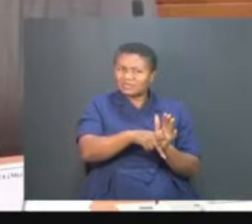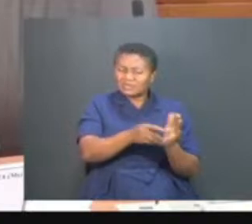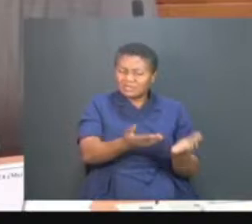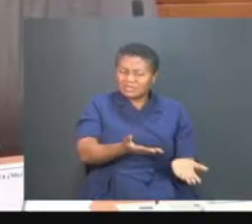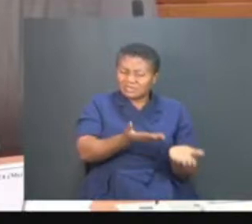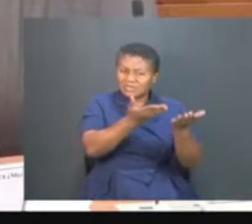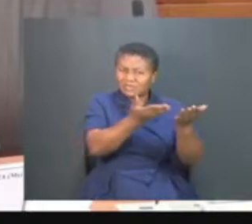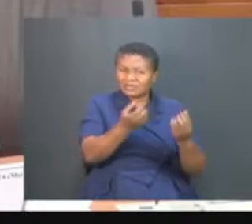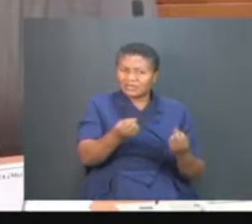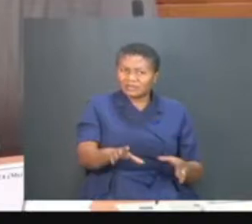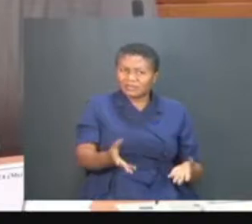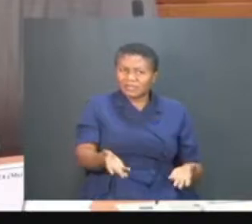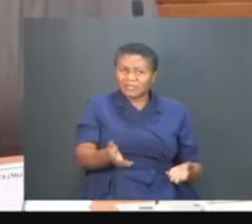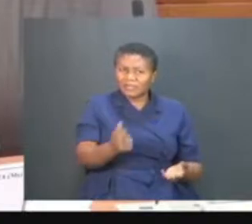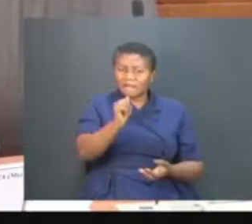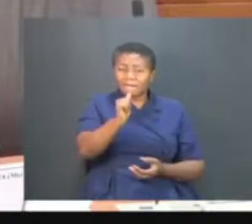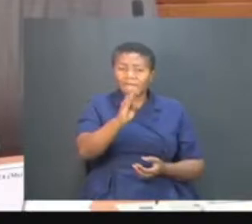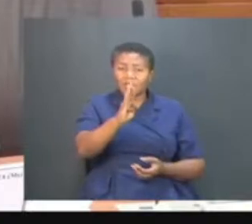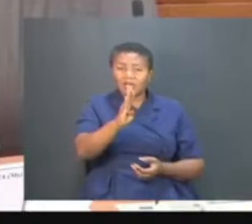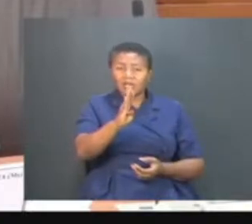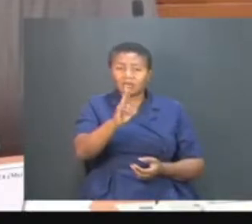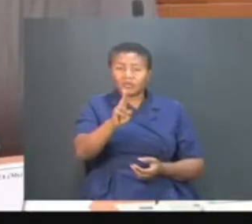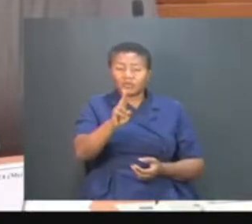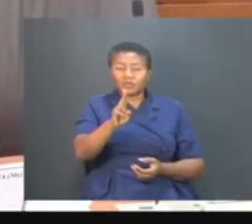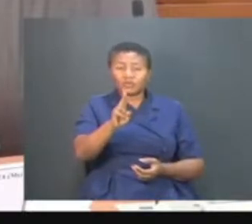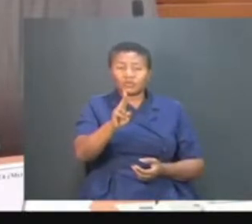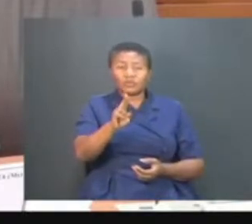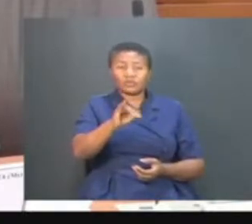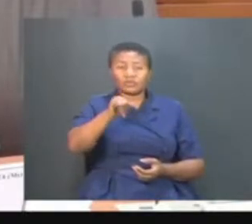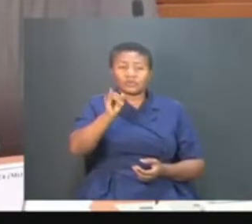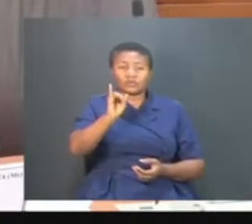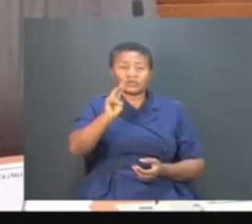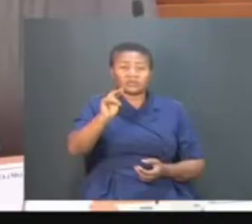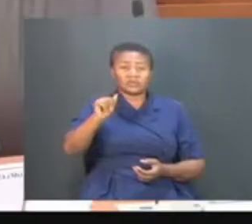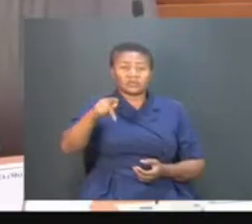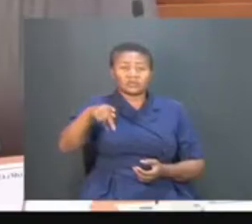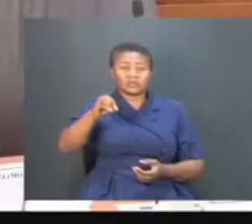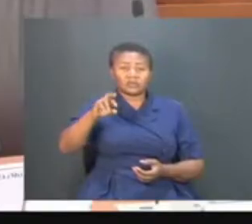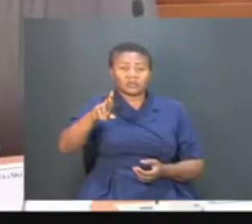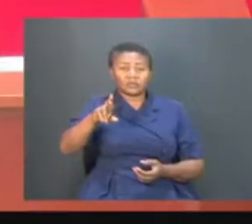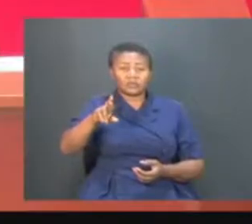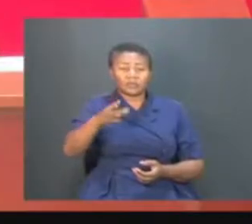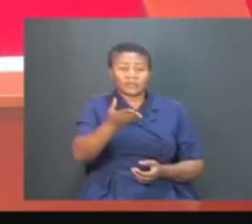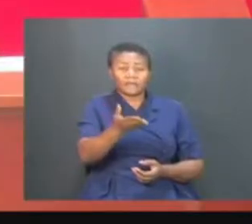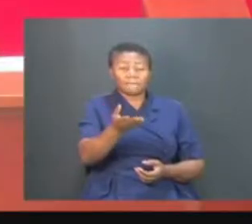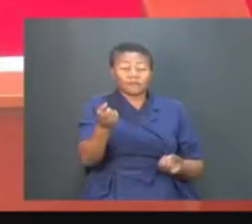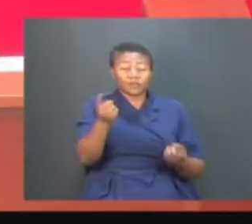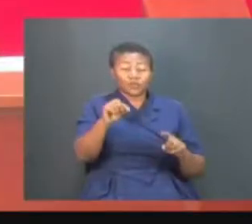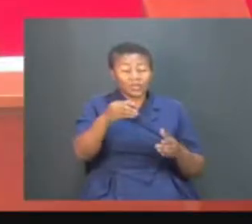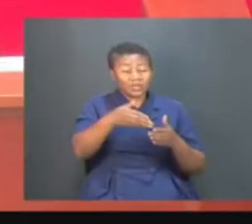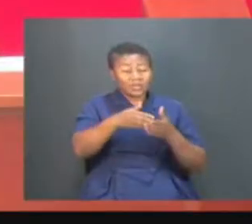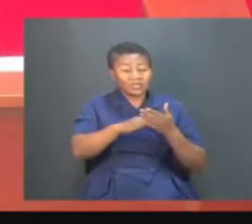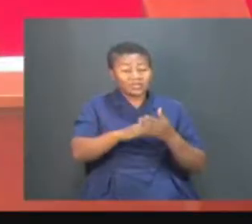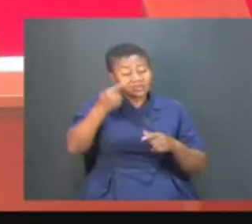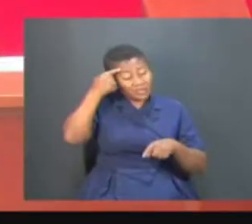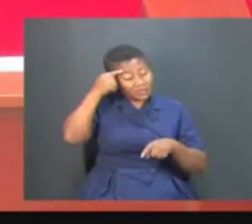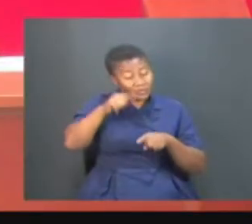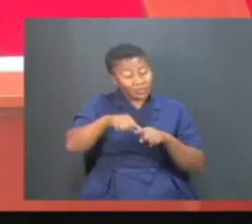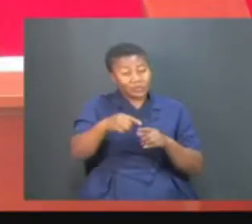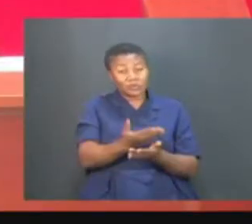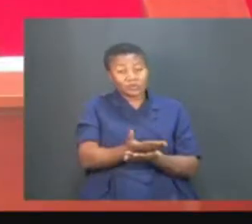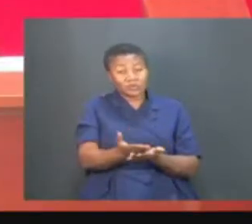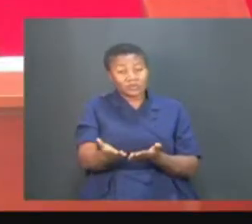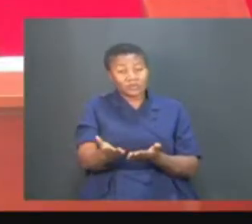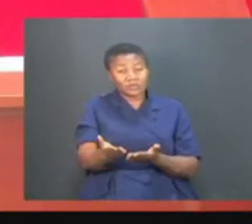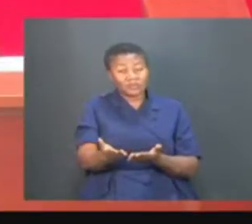Honorable Abu Jinapo is ready. Samuel Abu Jinapo is ready. Well, leaders agree on something and then let me